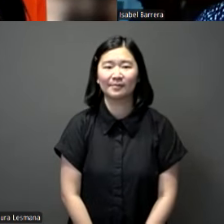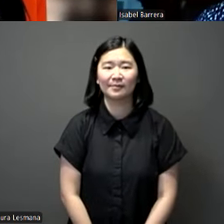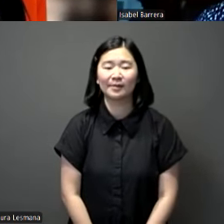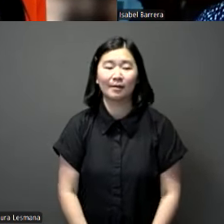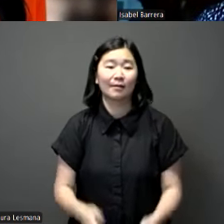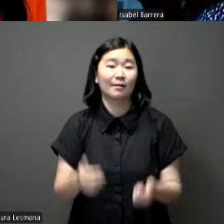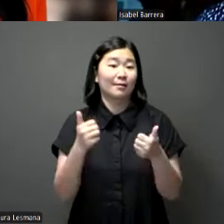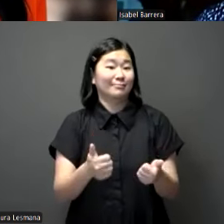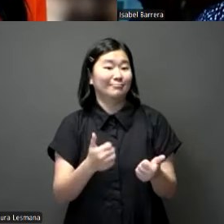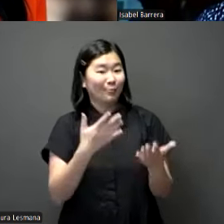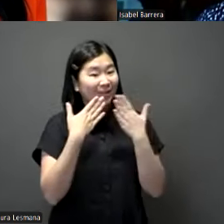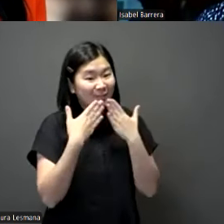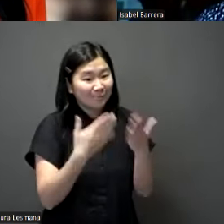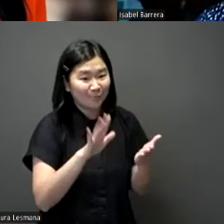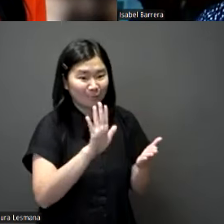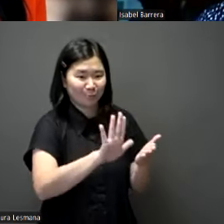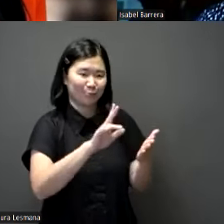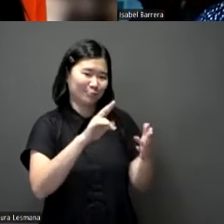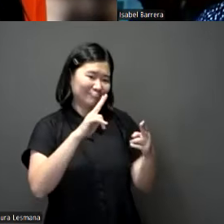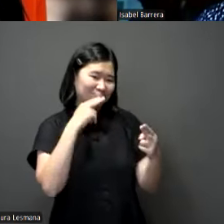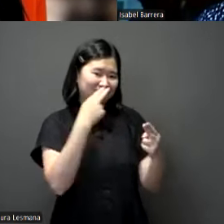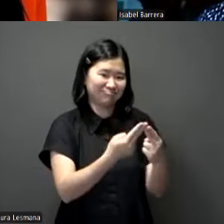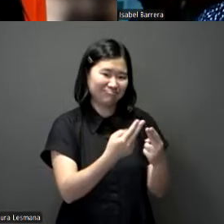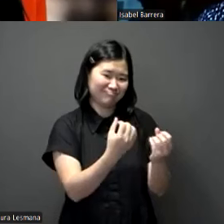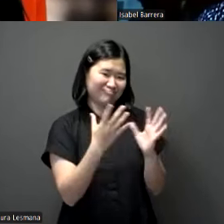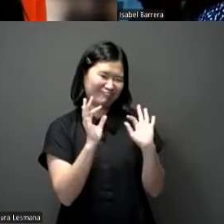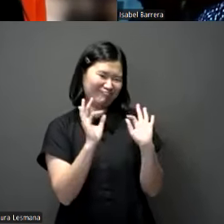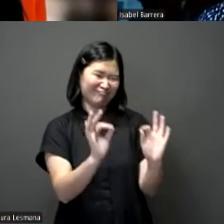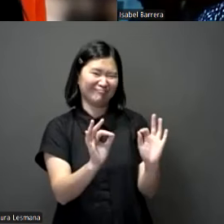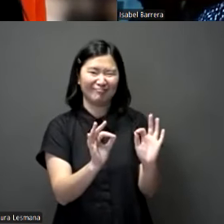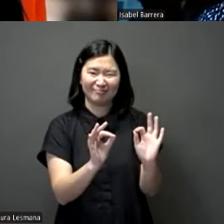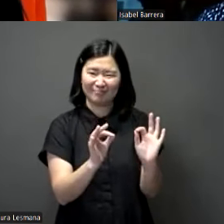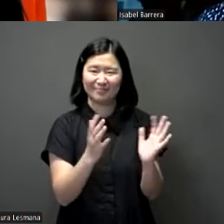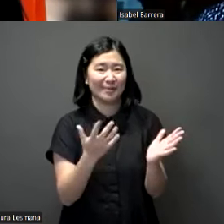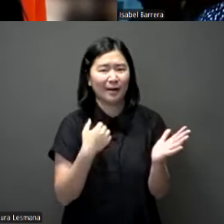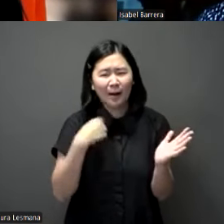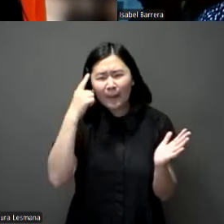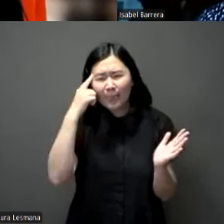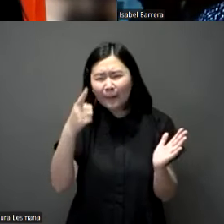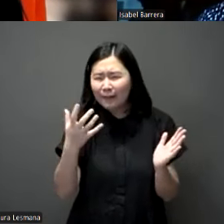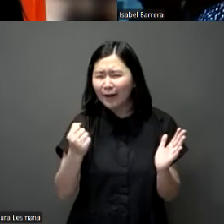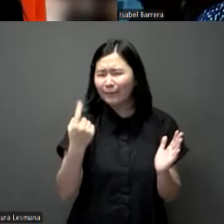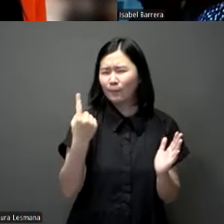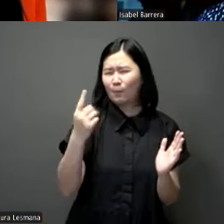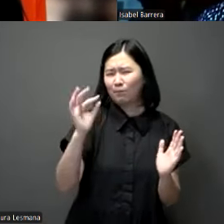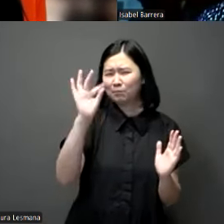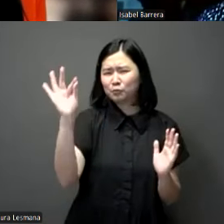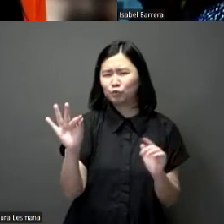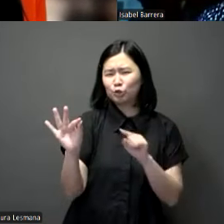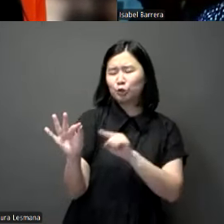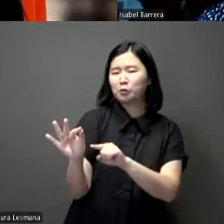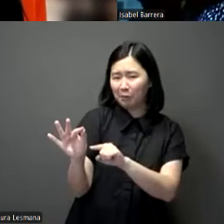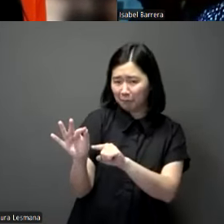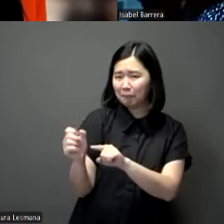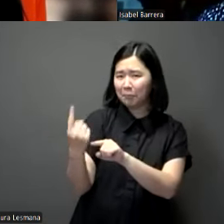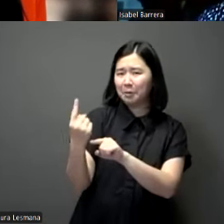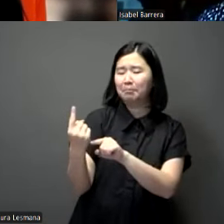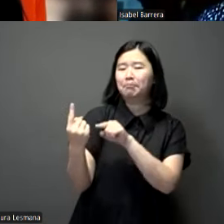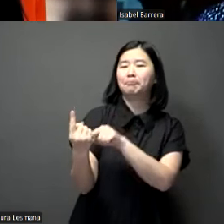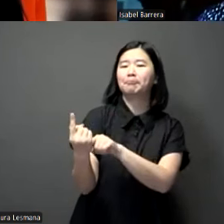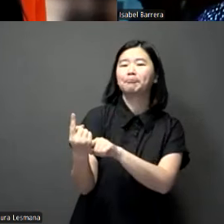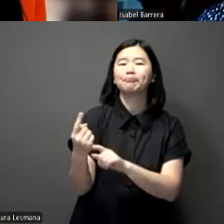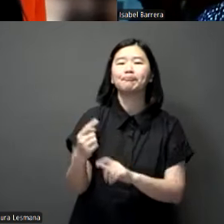here from our Q&A box, and this one's directed for all the panelists, but maybe for our Chile